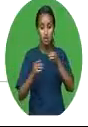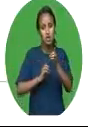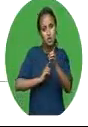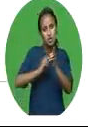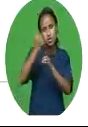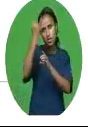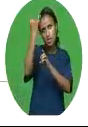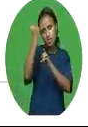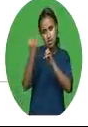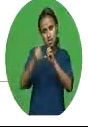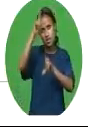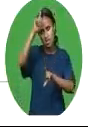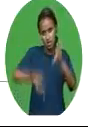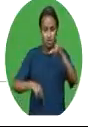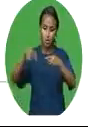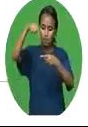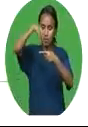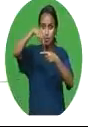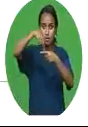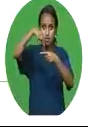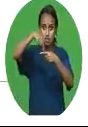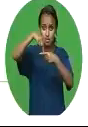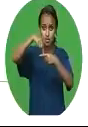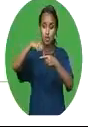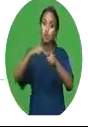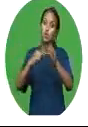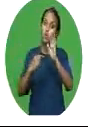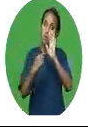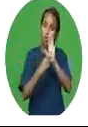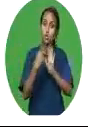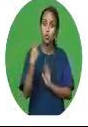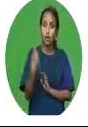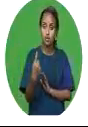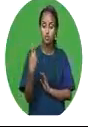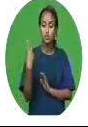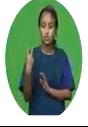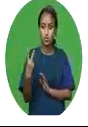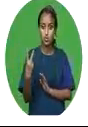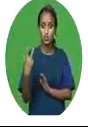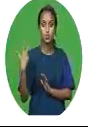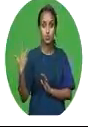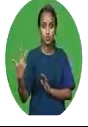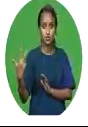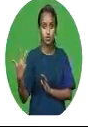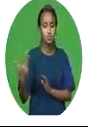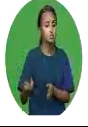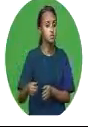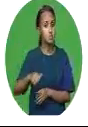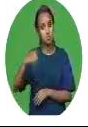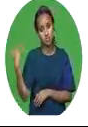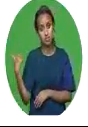lines perpendicular to the stretch out line through point 1, 2, 3,